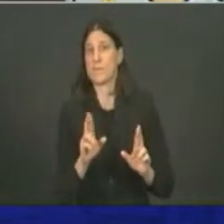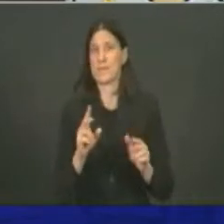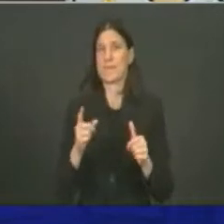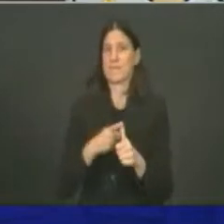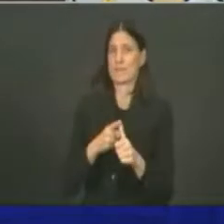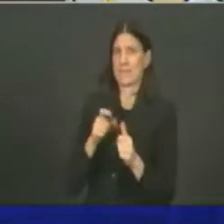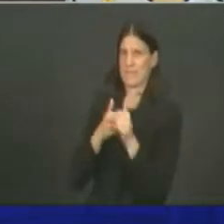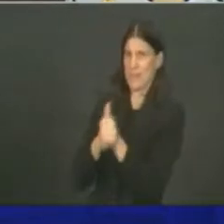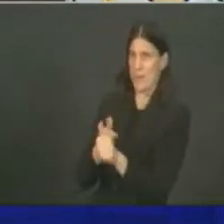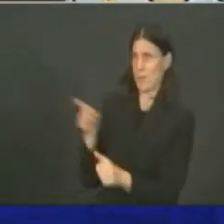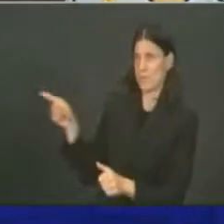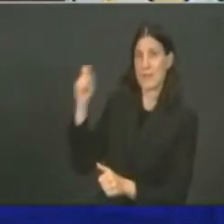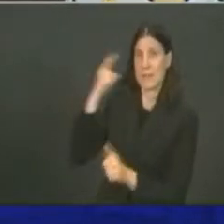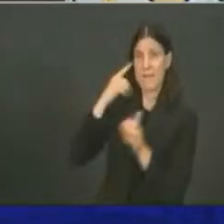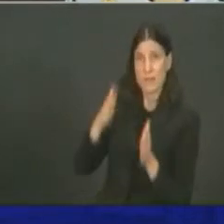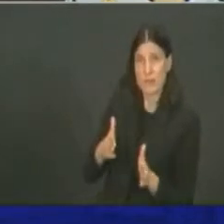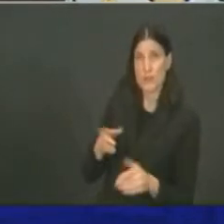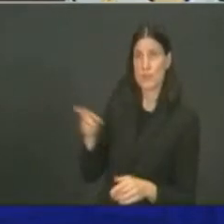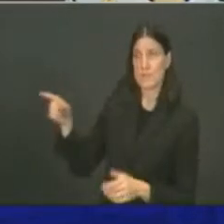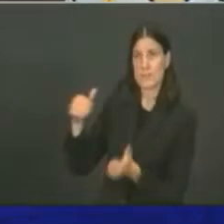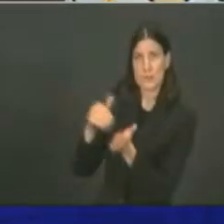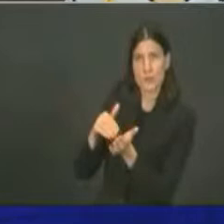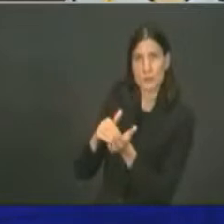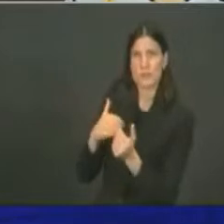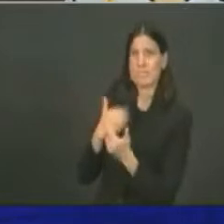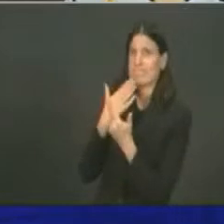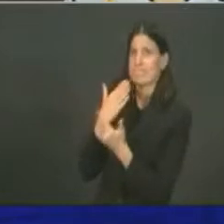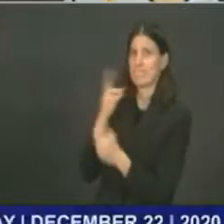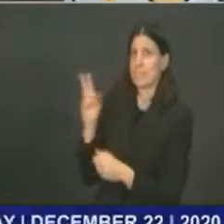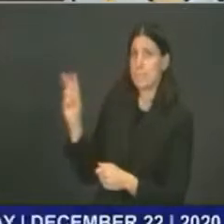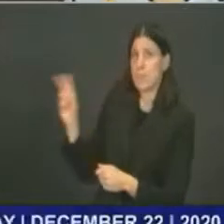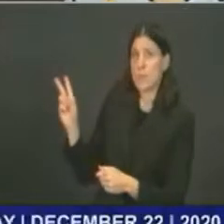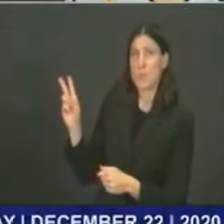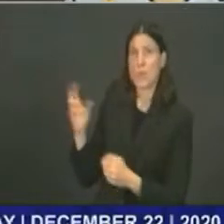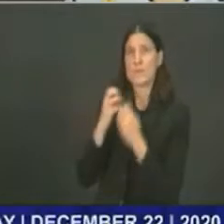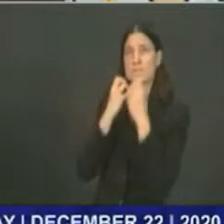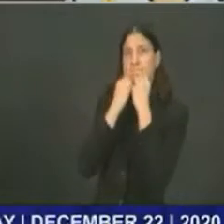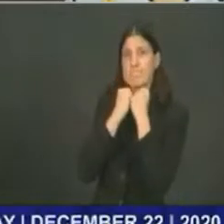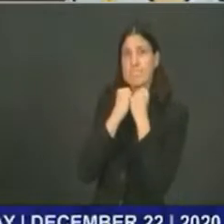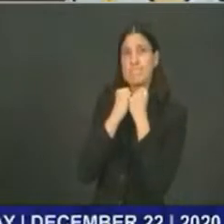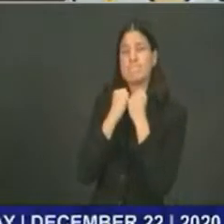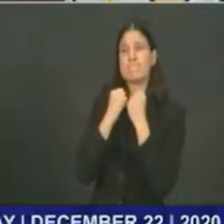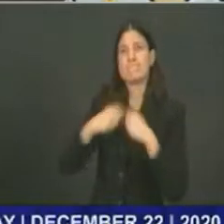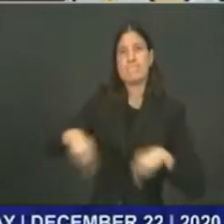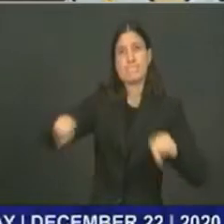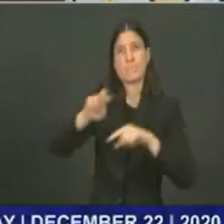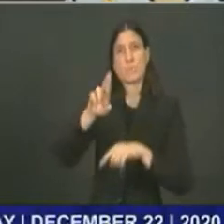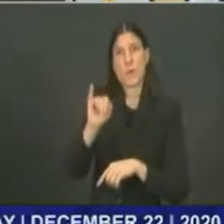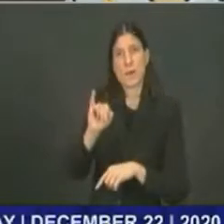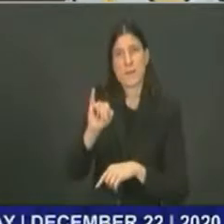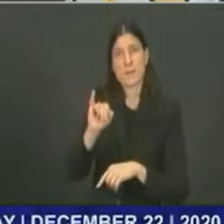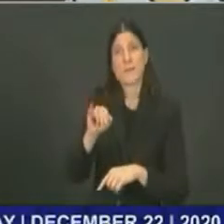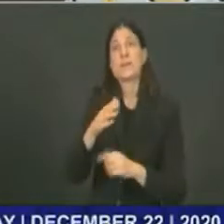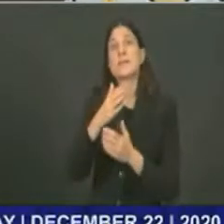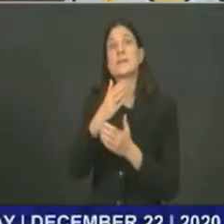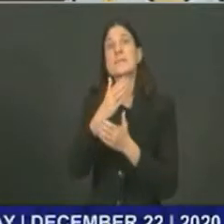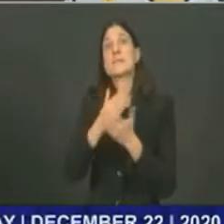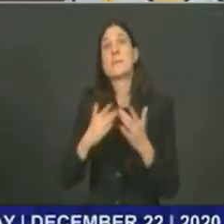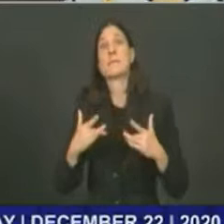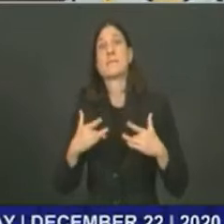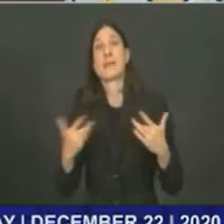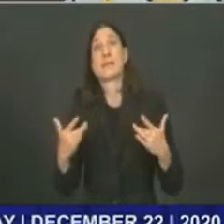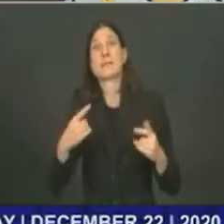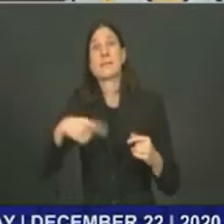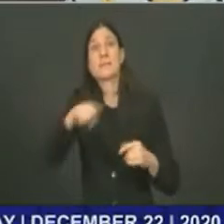and thoughtful in allowing for events to proceed post-pause, up to 15 people with